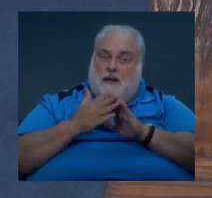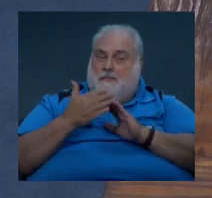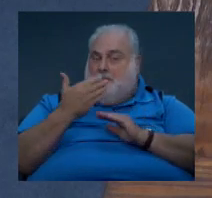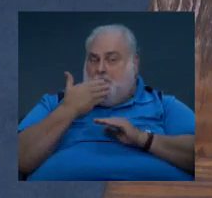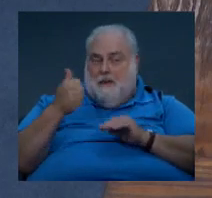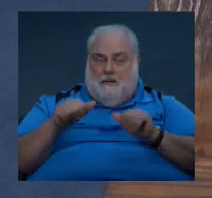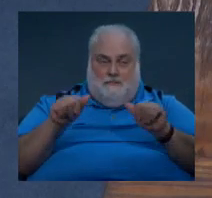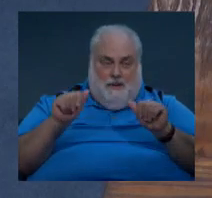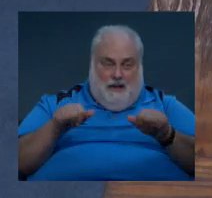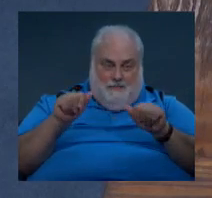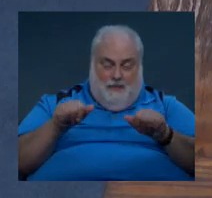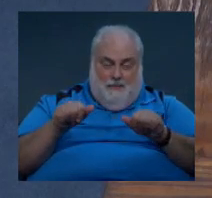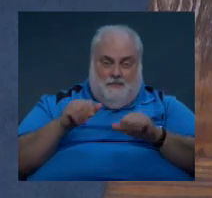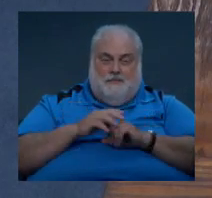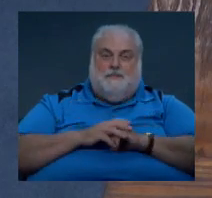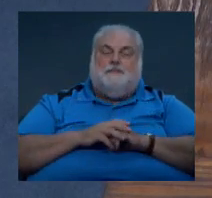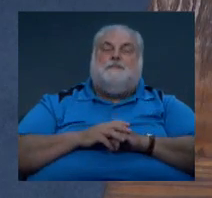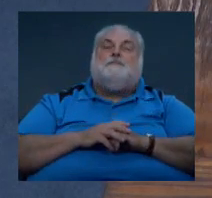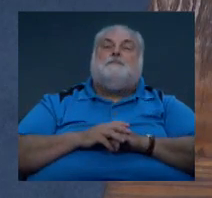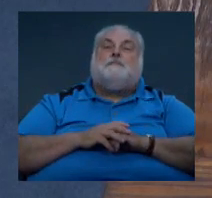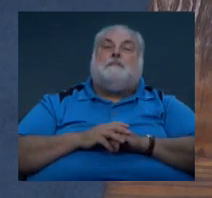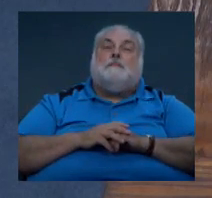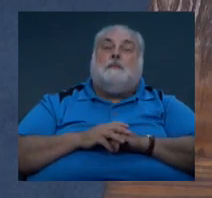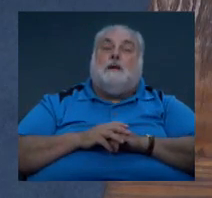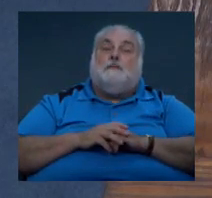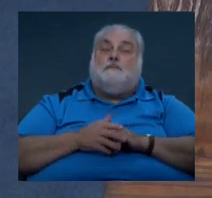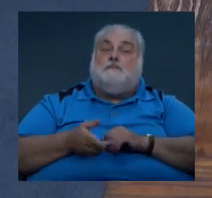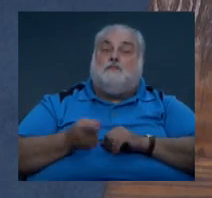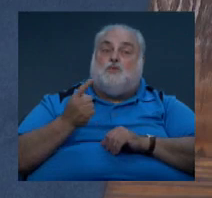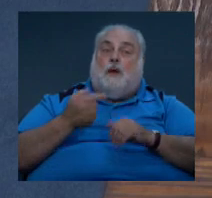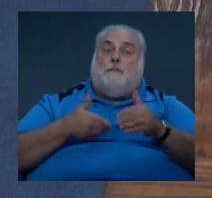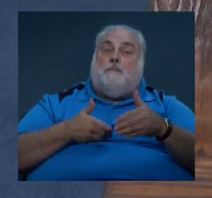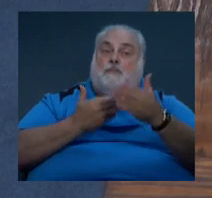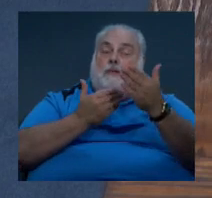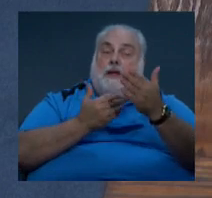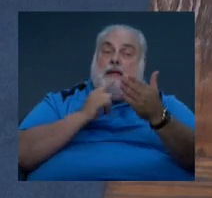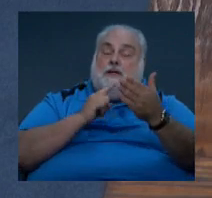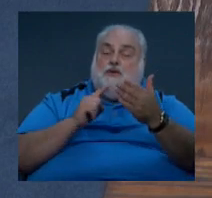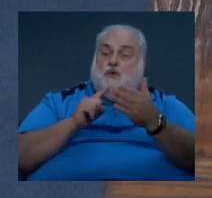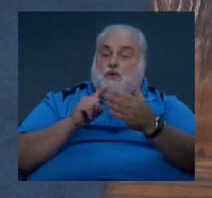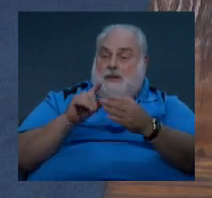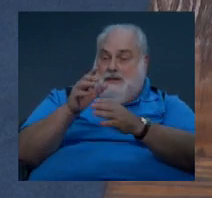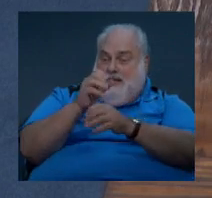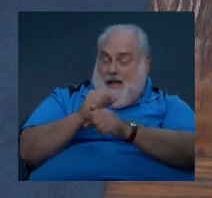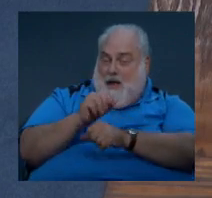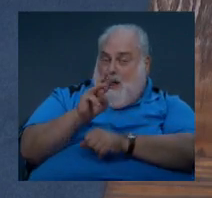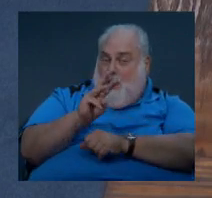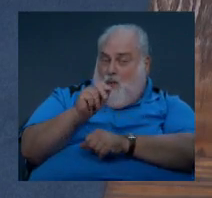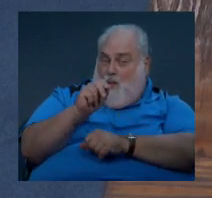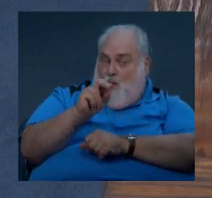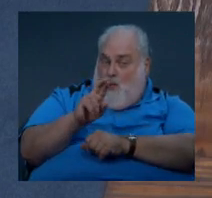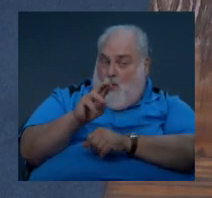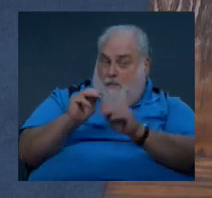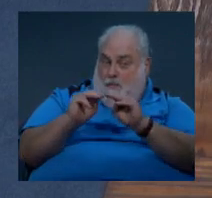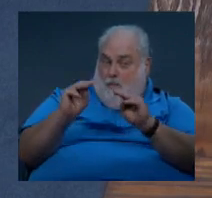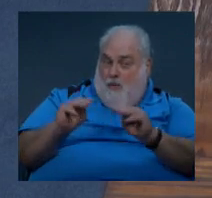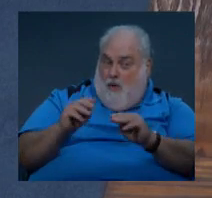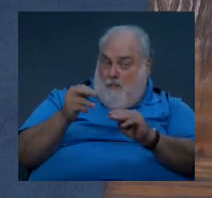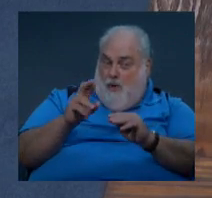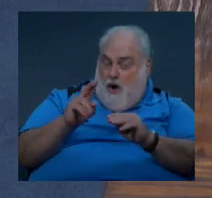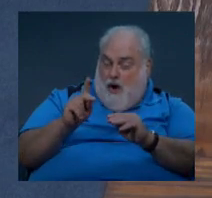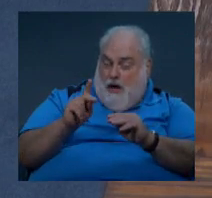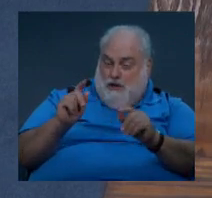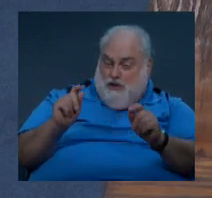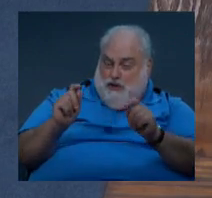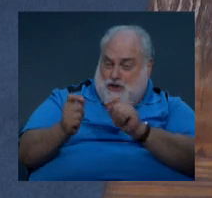can be. One of our proposals was repurposing the park, War Memorial Park, because it's in the heart of the